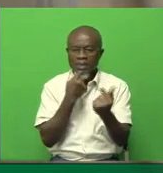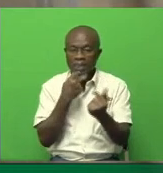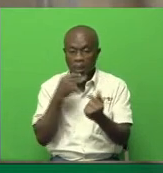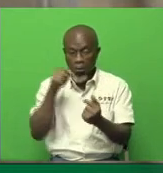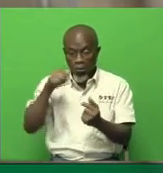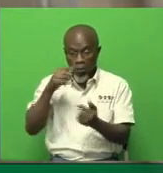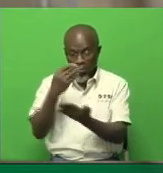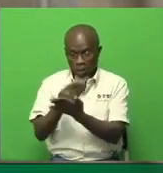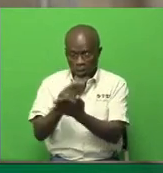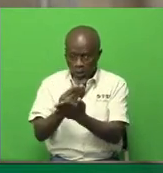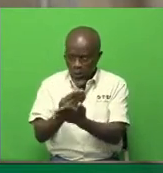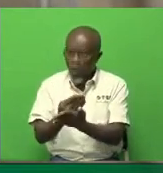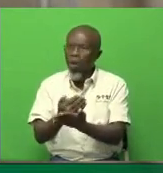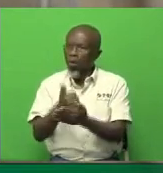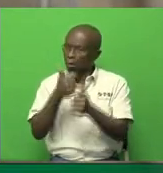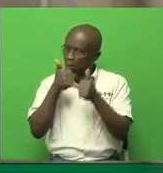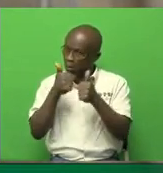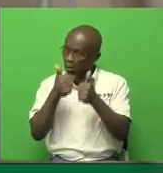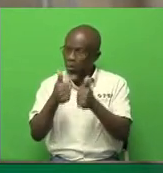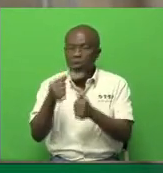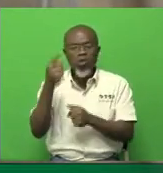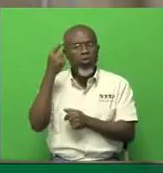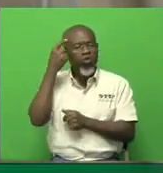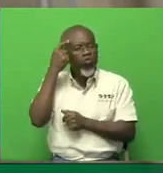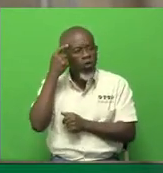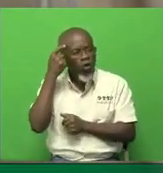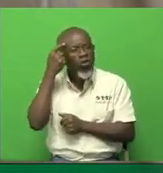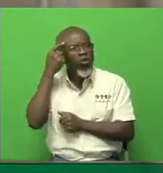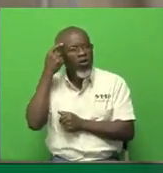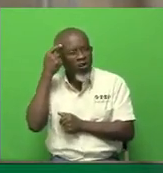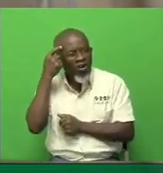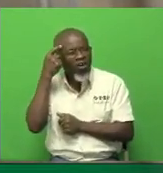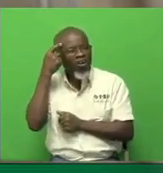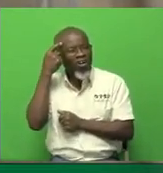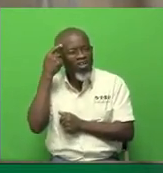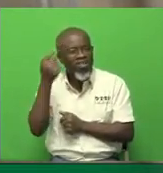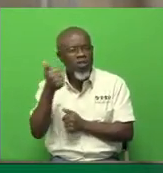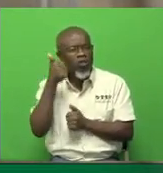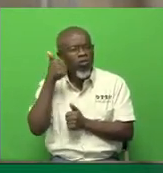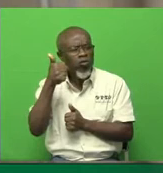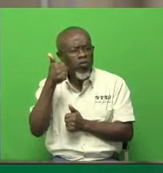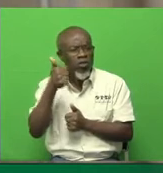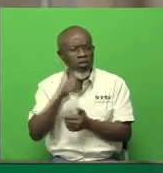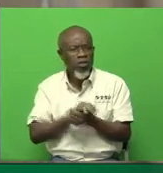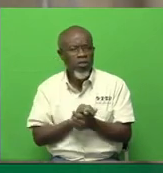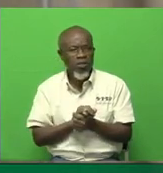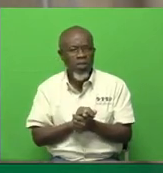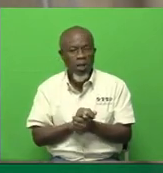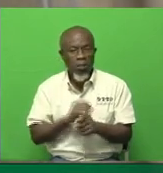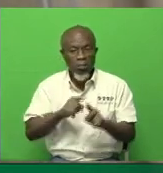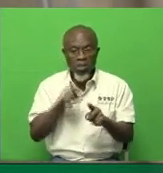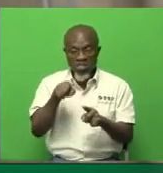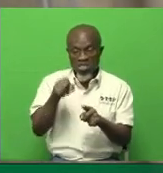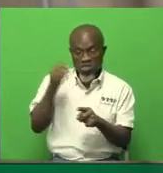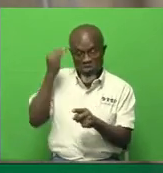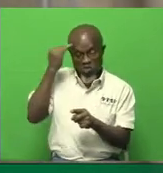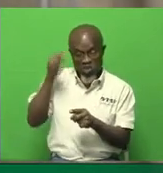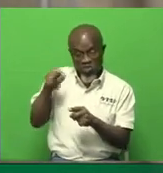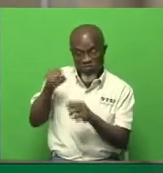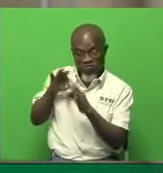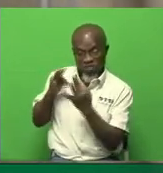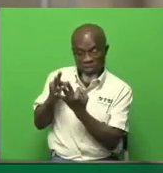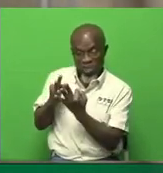and that same organization is represented by a family member who gets billions of dollars